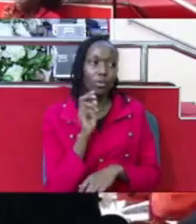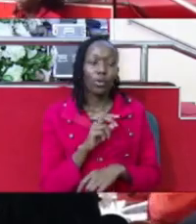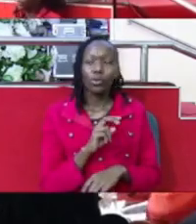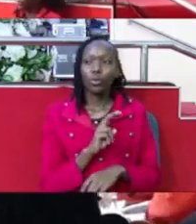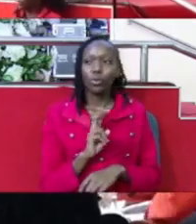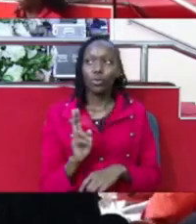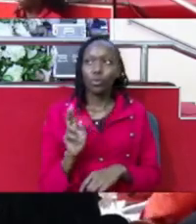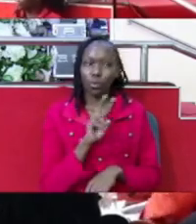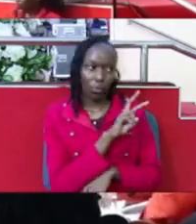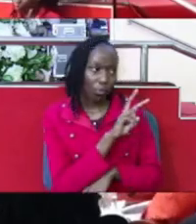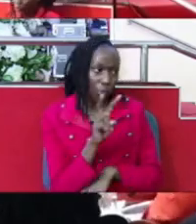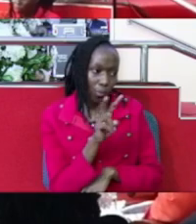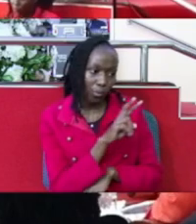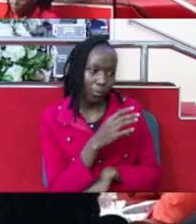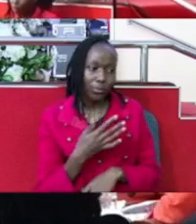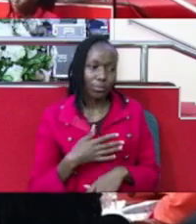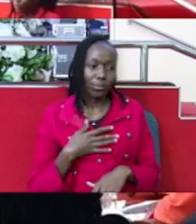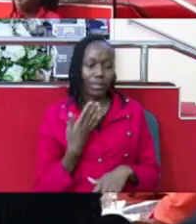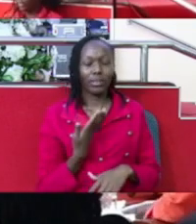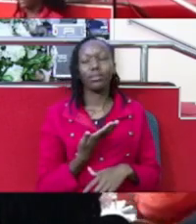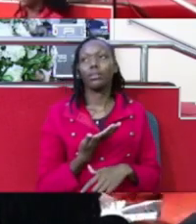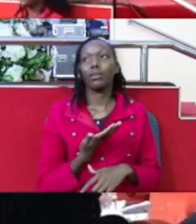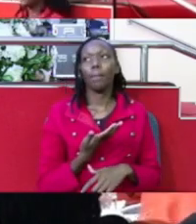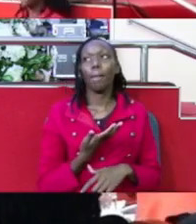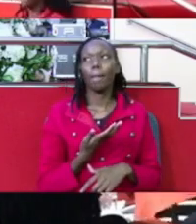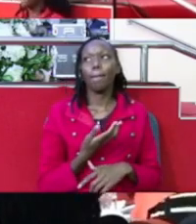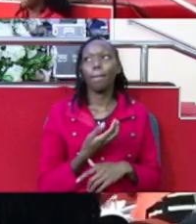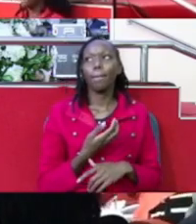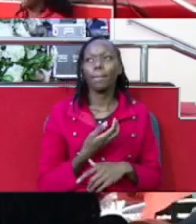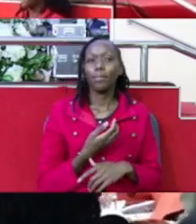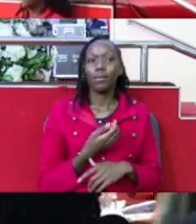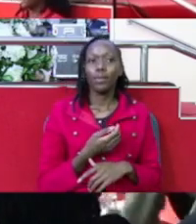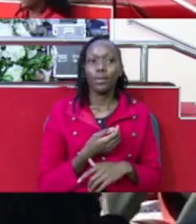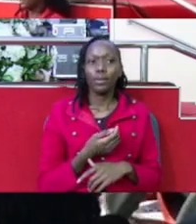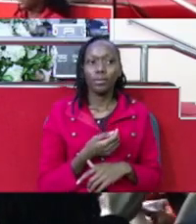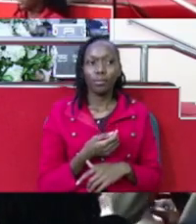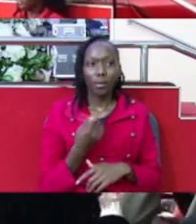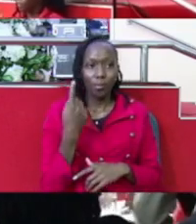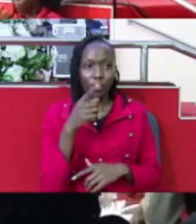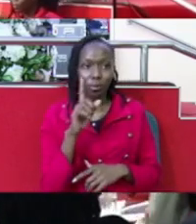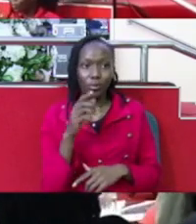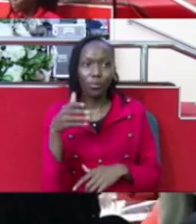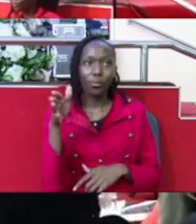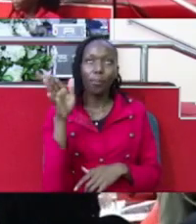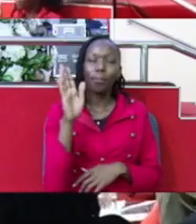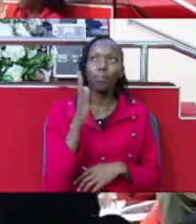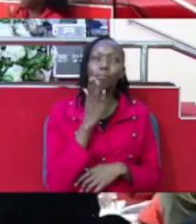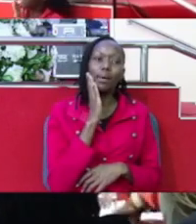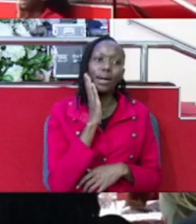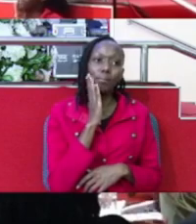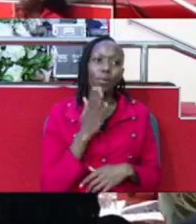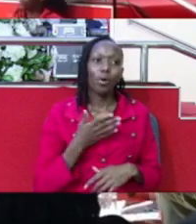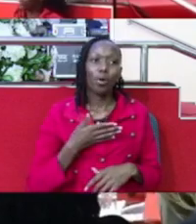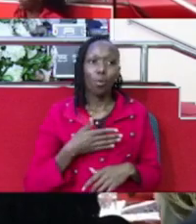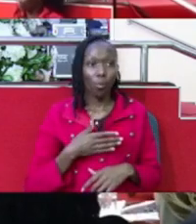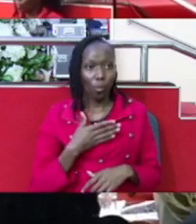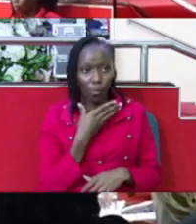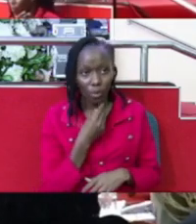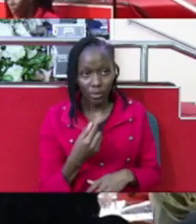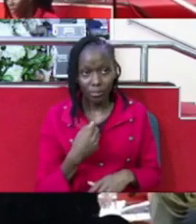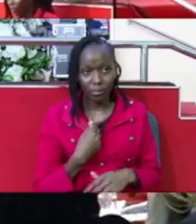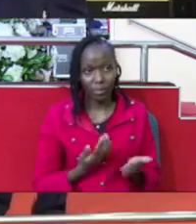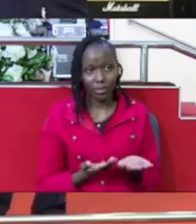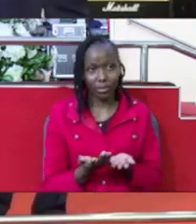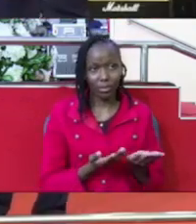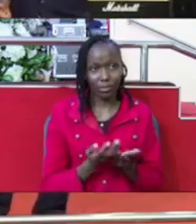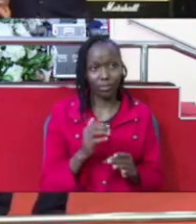alikuwa anaangalia upande ambao nimeketi. Because she expected nothing less but in the house of God you serve. Kwa sababu alikuwa anatarajia